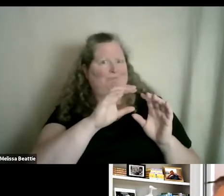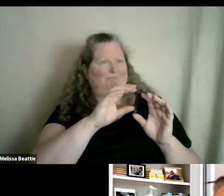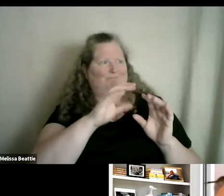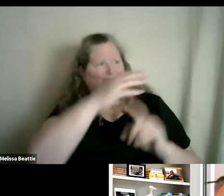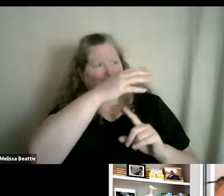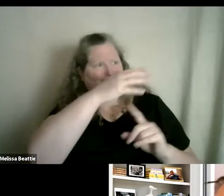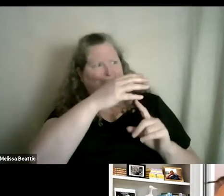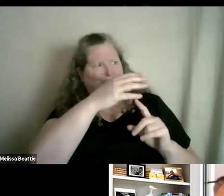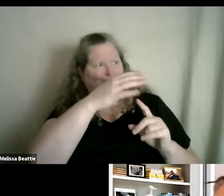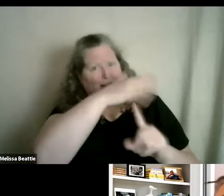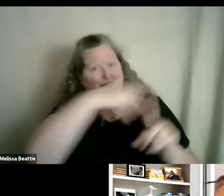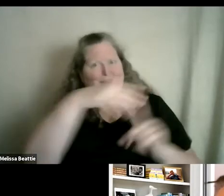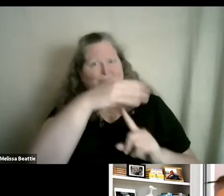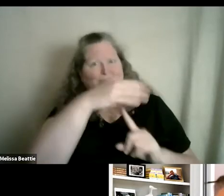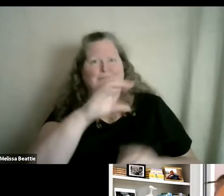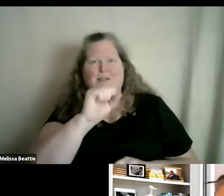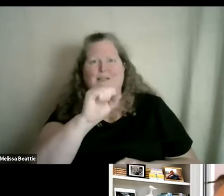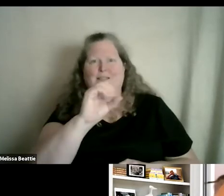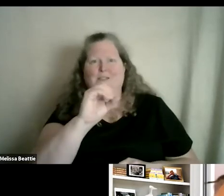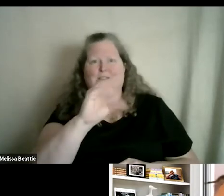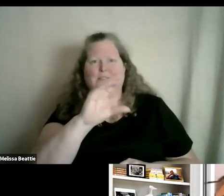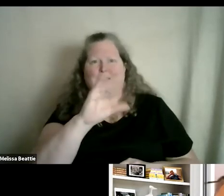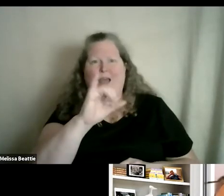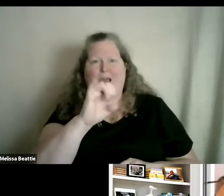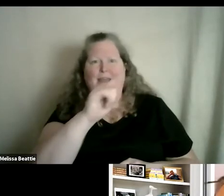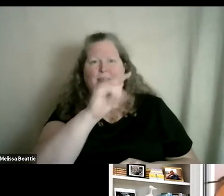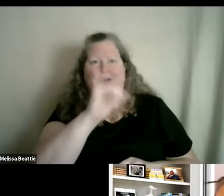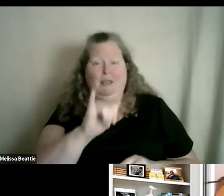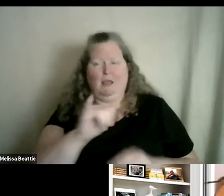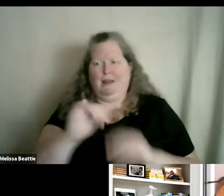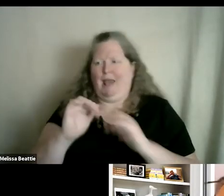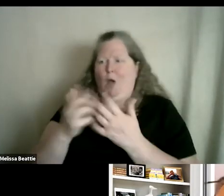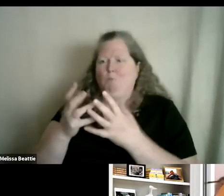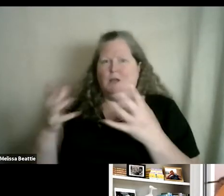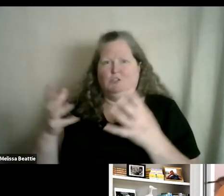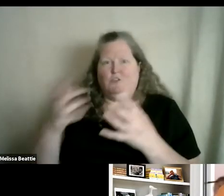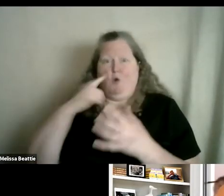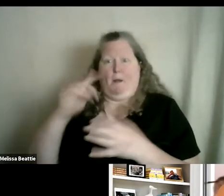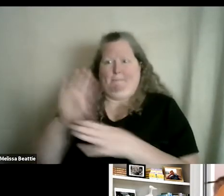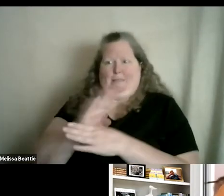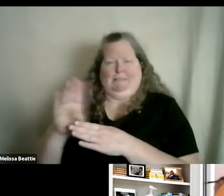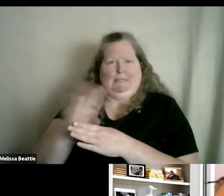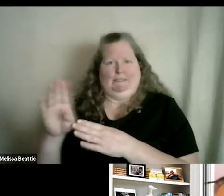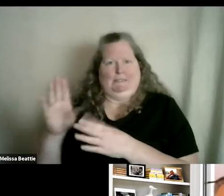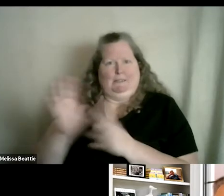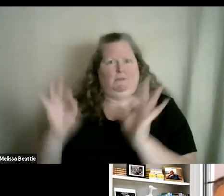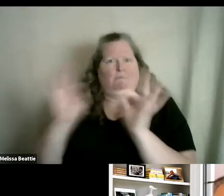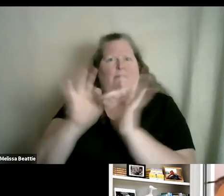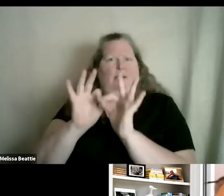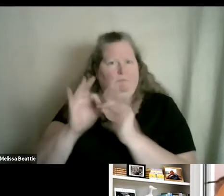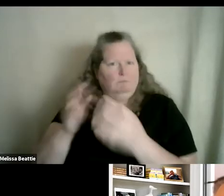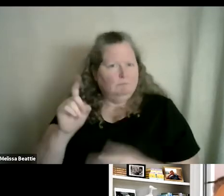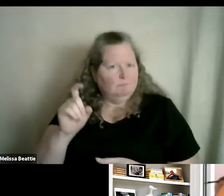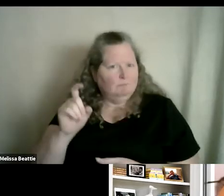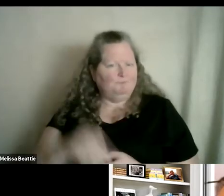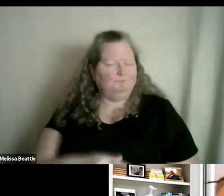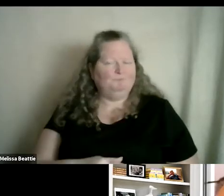business, clearly it is worth an enormous amount of money. Sure. Right? I mean, right.